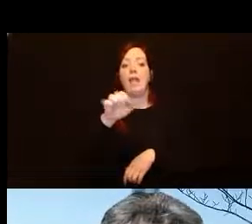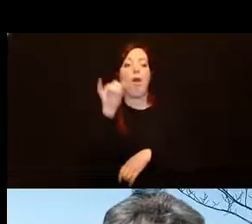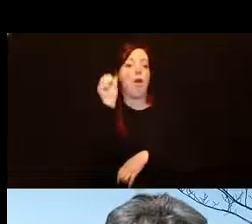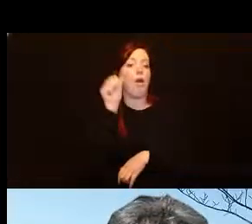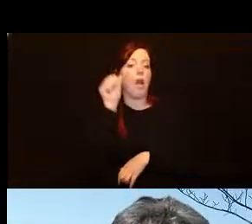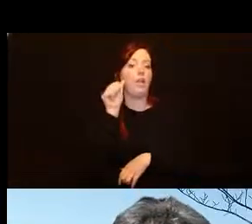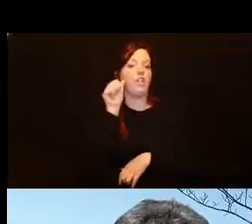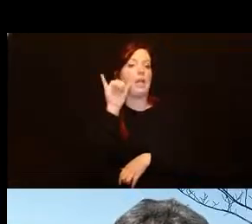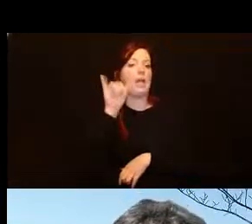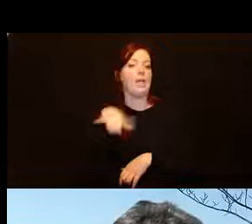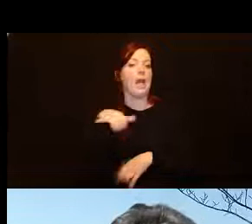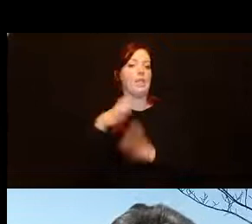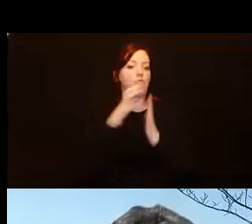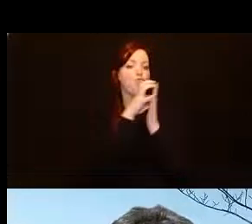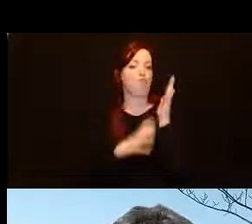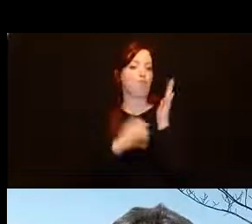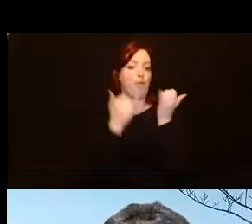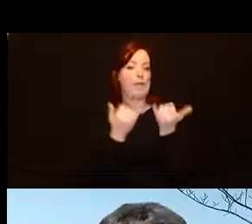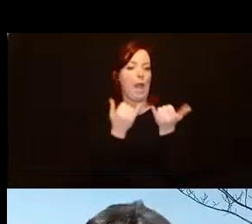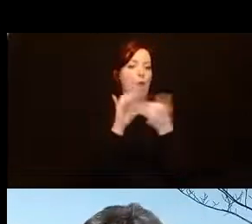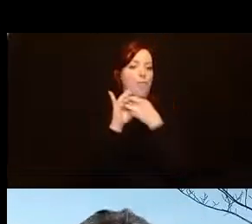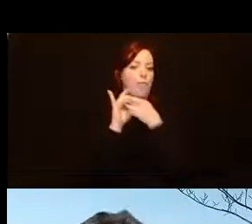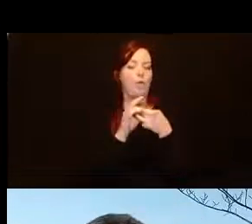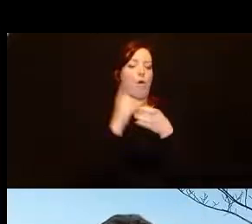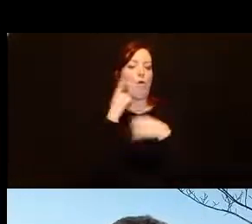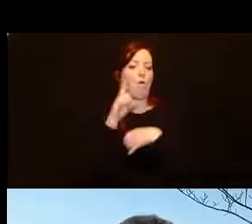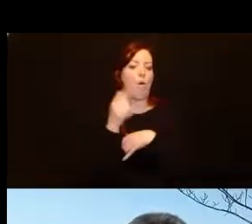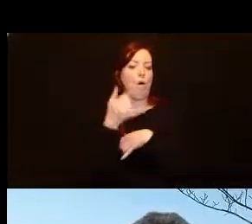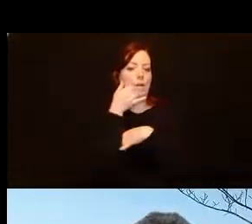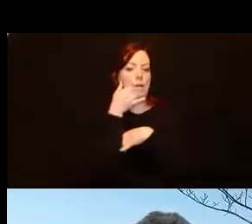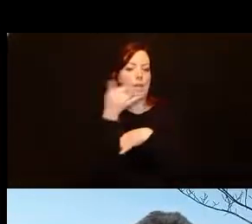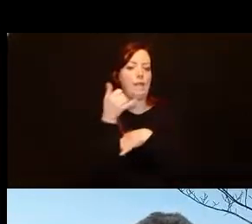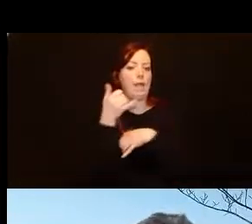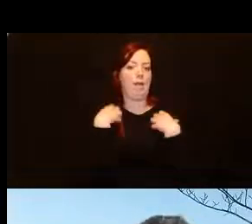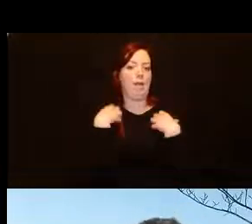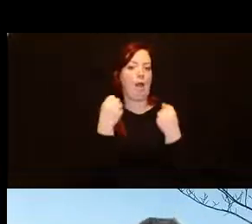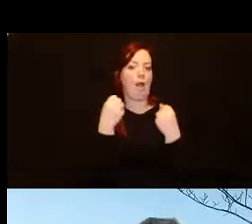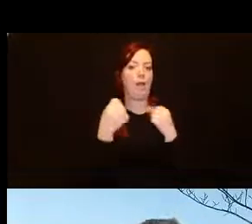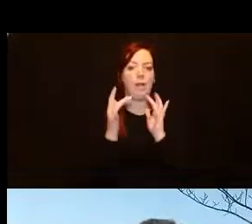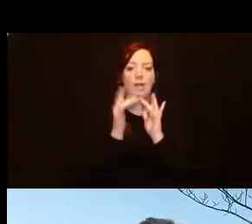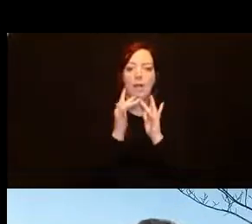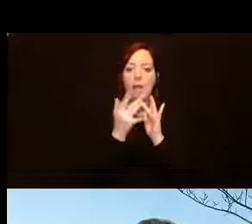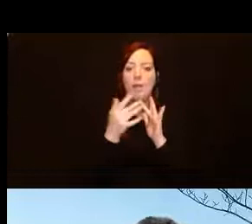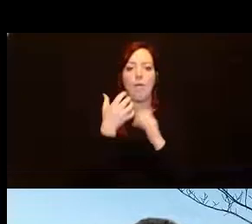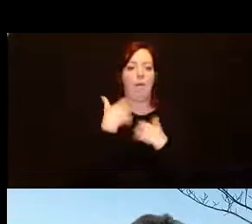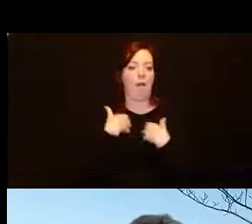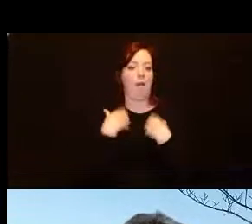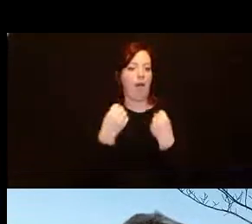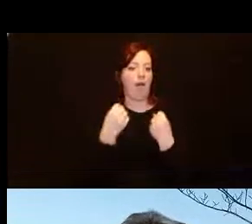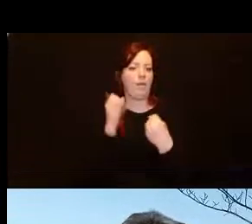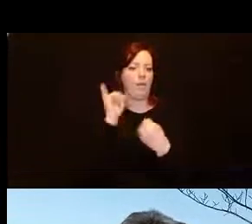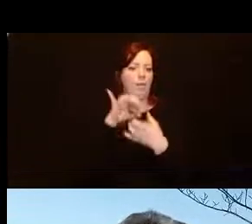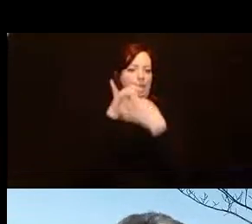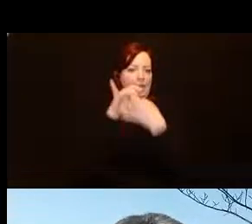audiology. This is a telehealth framework for audiologists, especially during this